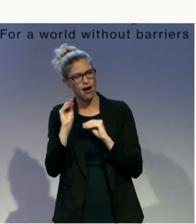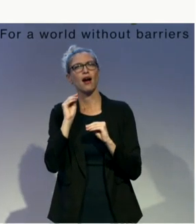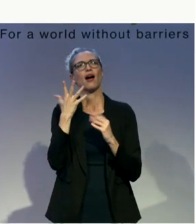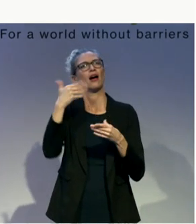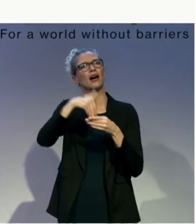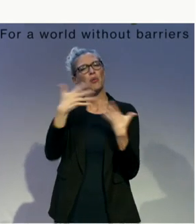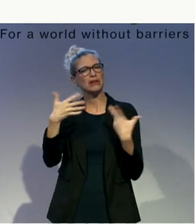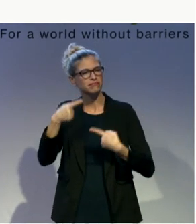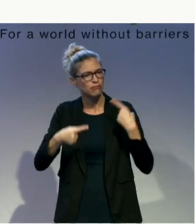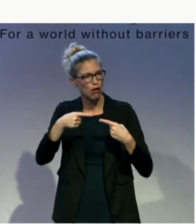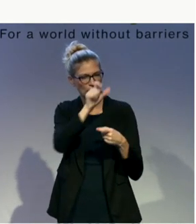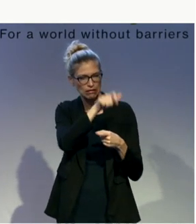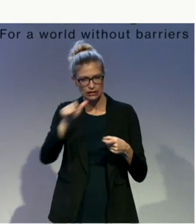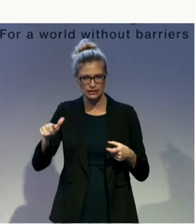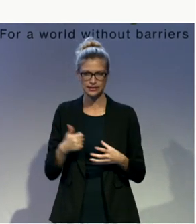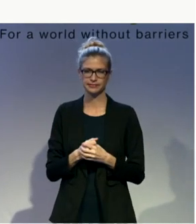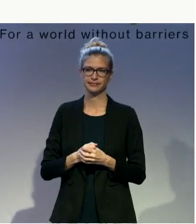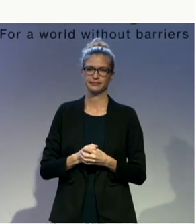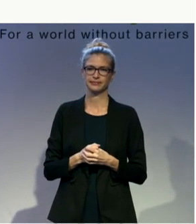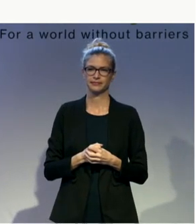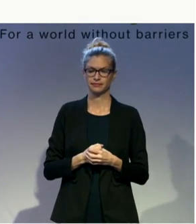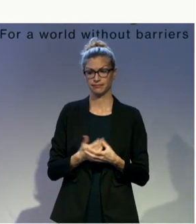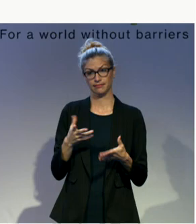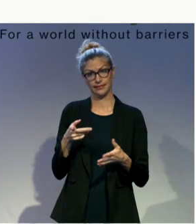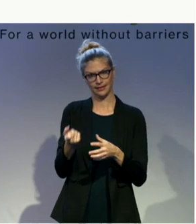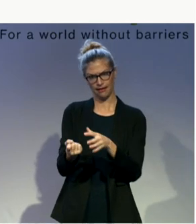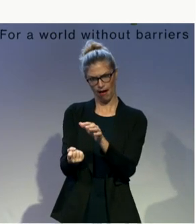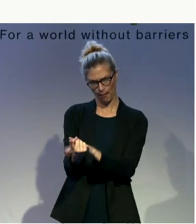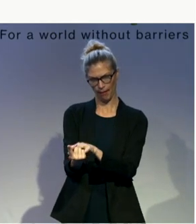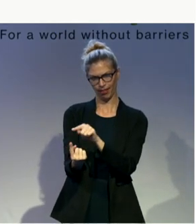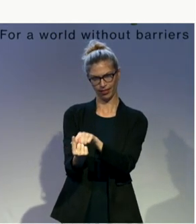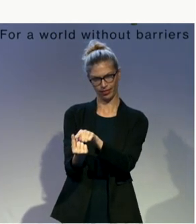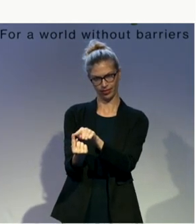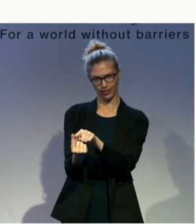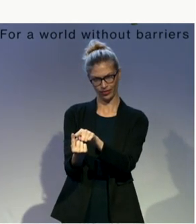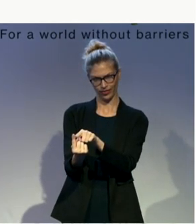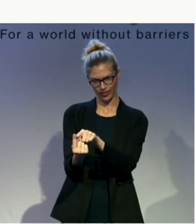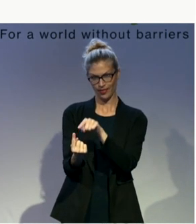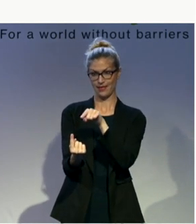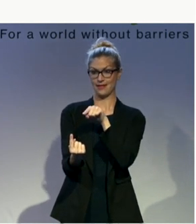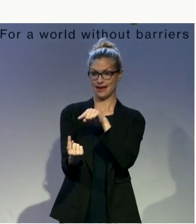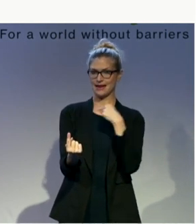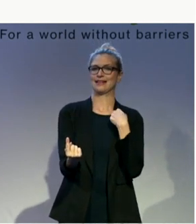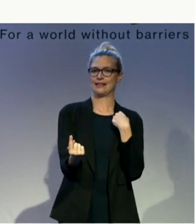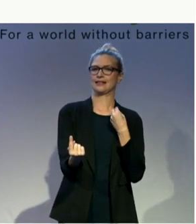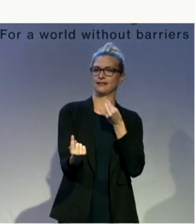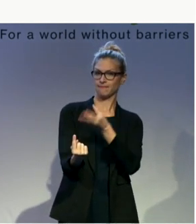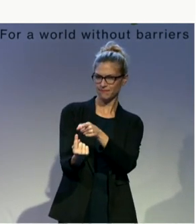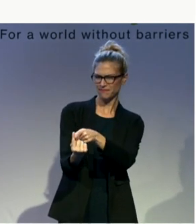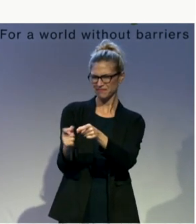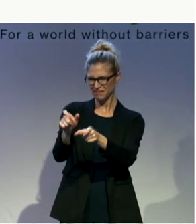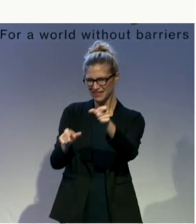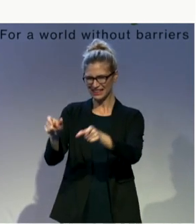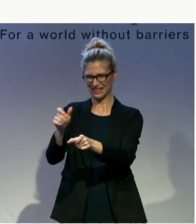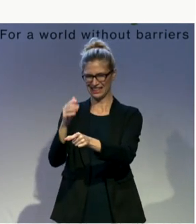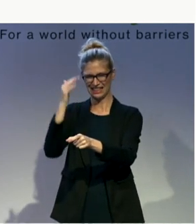And if that happens, we still have the problem that people with learning disabilities still don't vote because